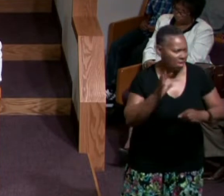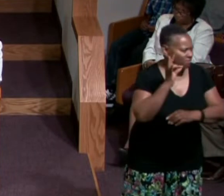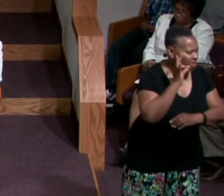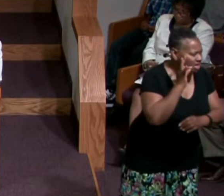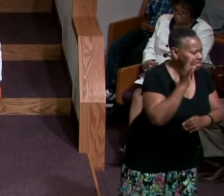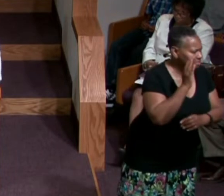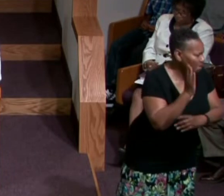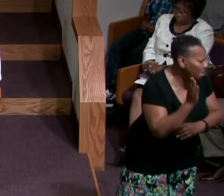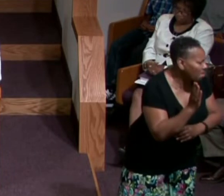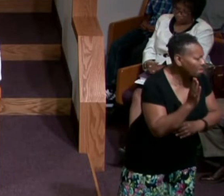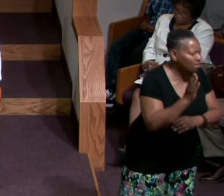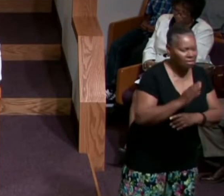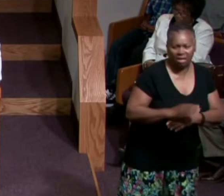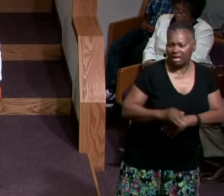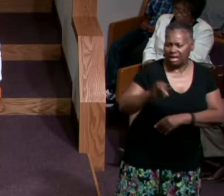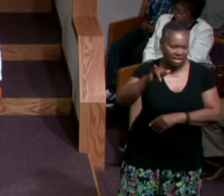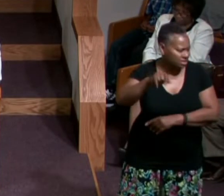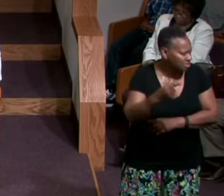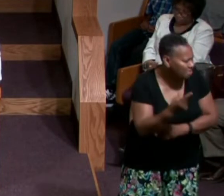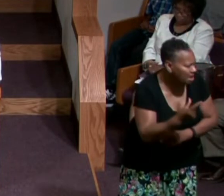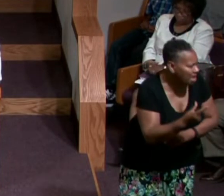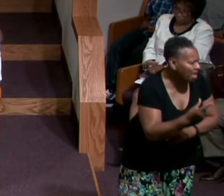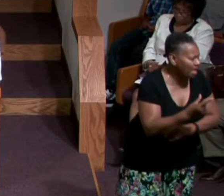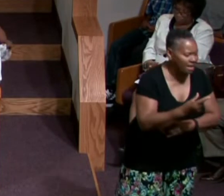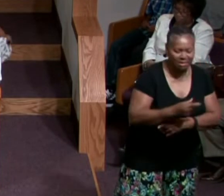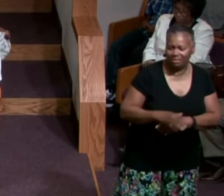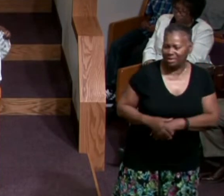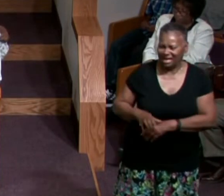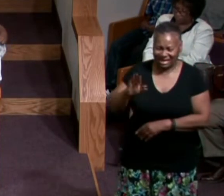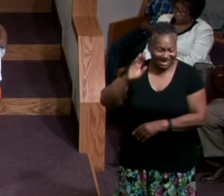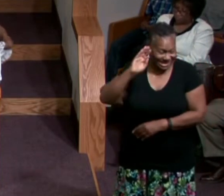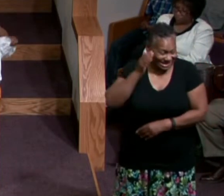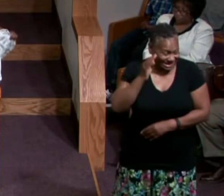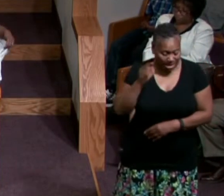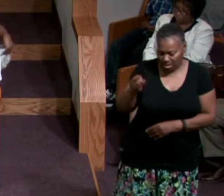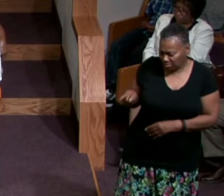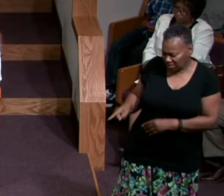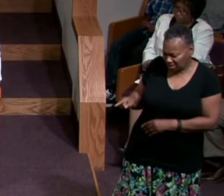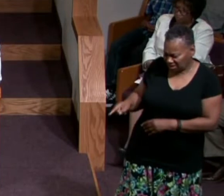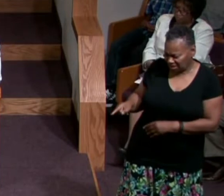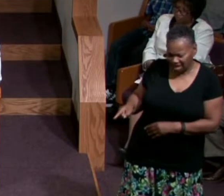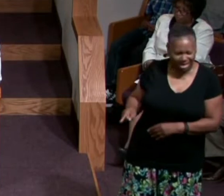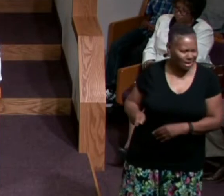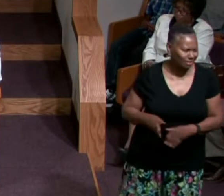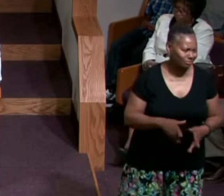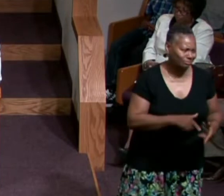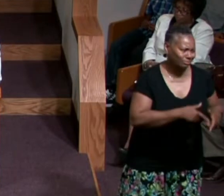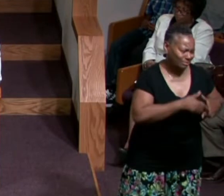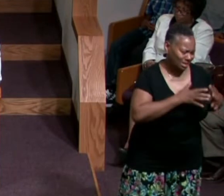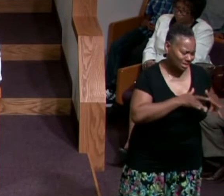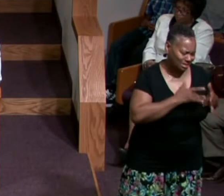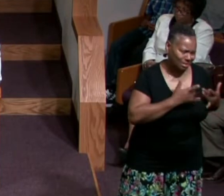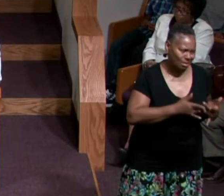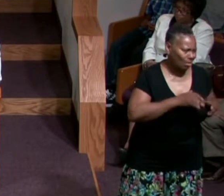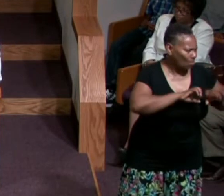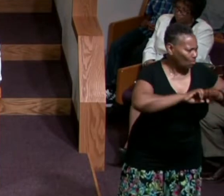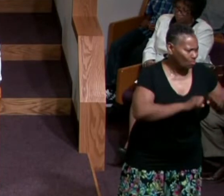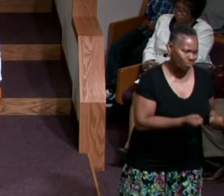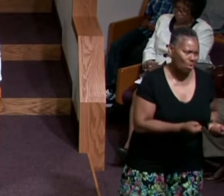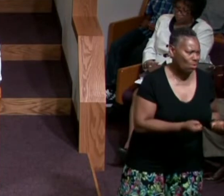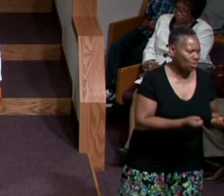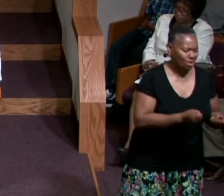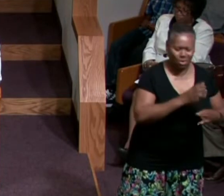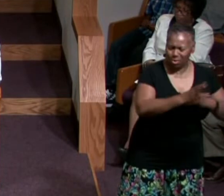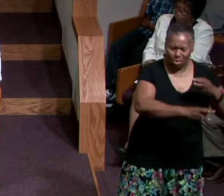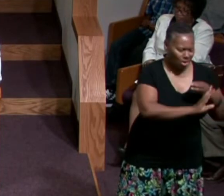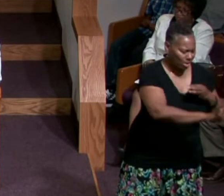He wasn't going to Instagram it, even though it appeared that she had just broken his heart and destroyed his world. He